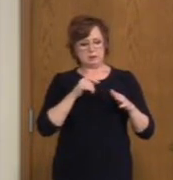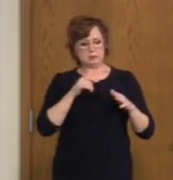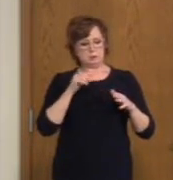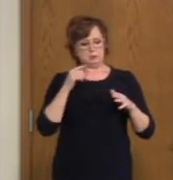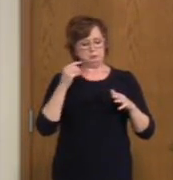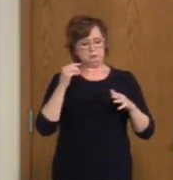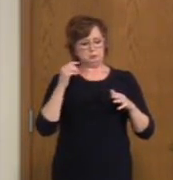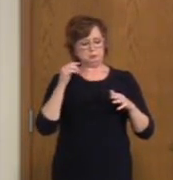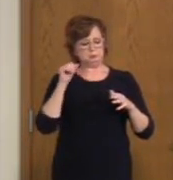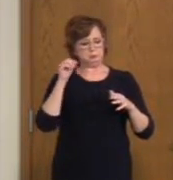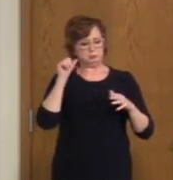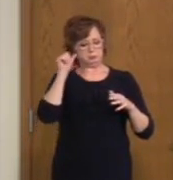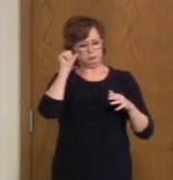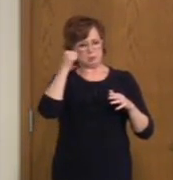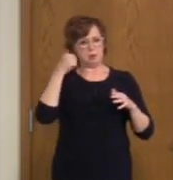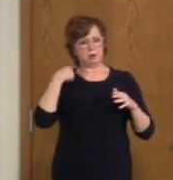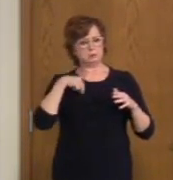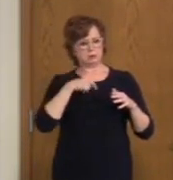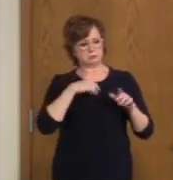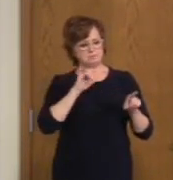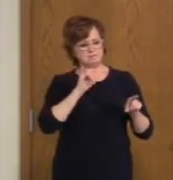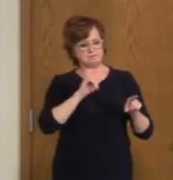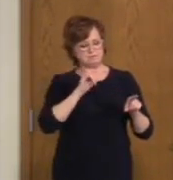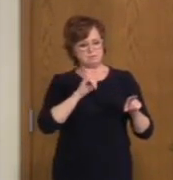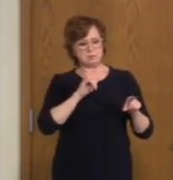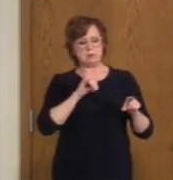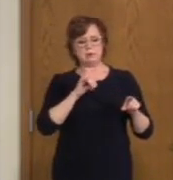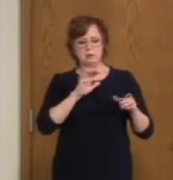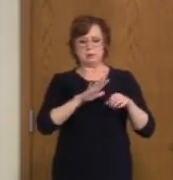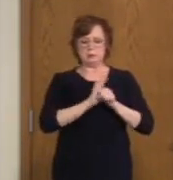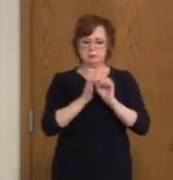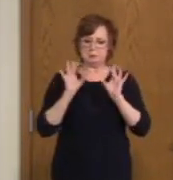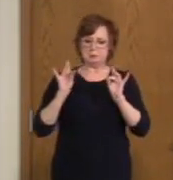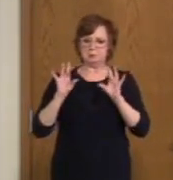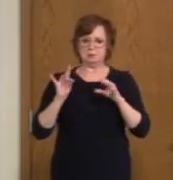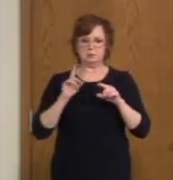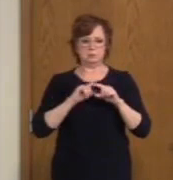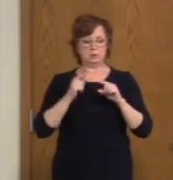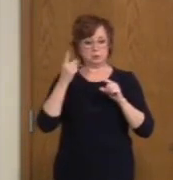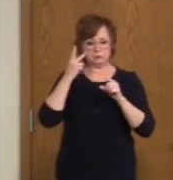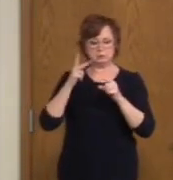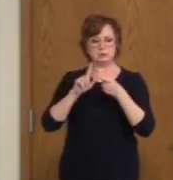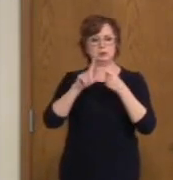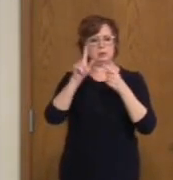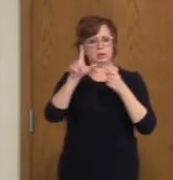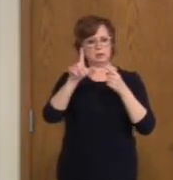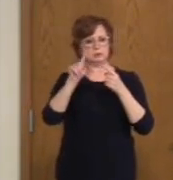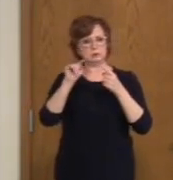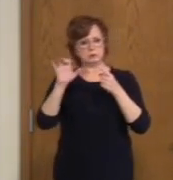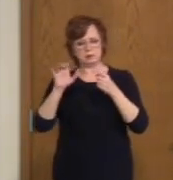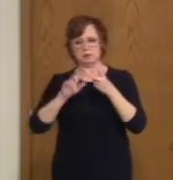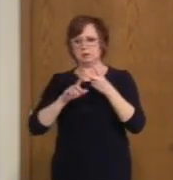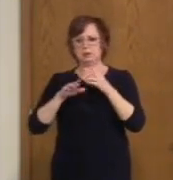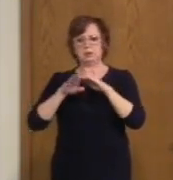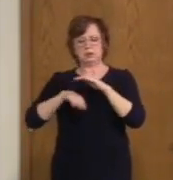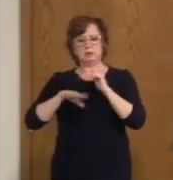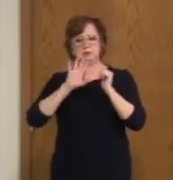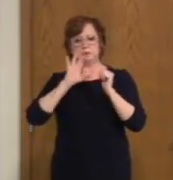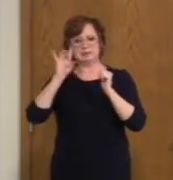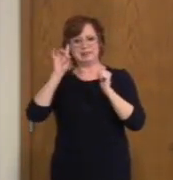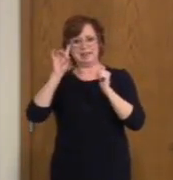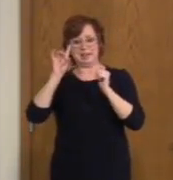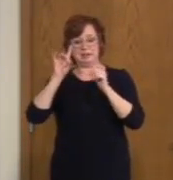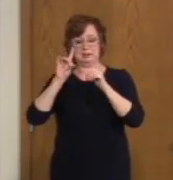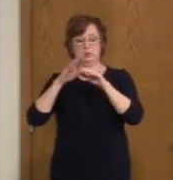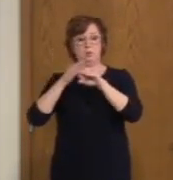certainly we are already seeing a lower number of outbreaks in long-term care residents, lower number of cases in 80 plus. So we're